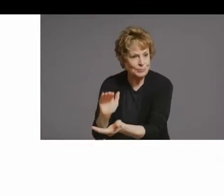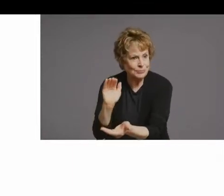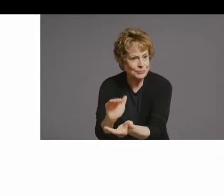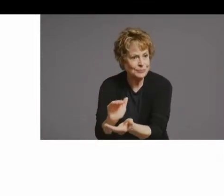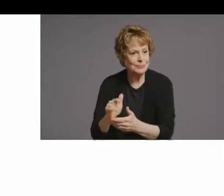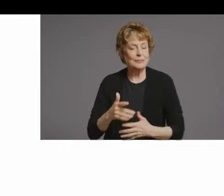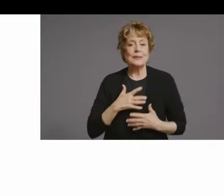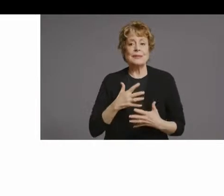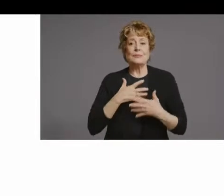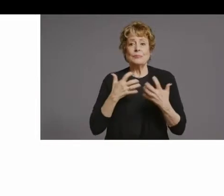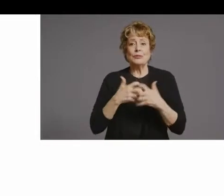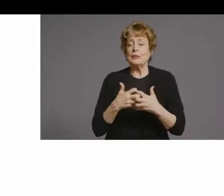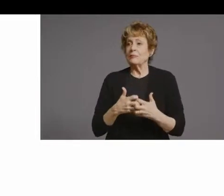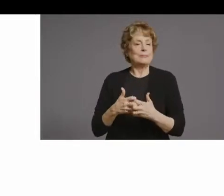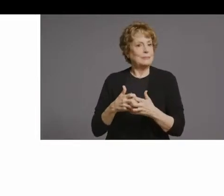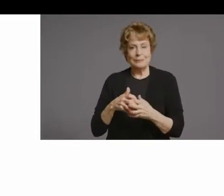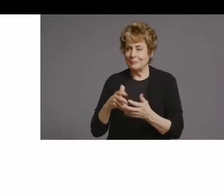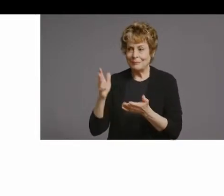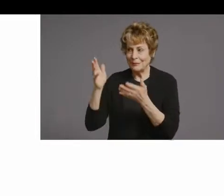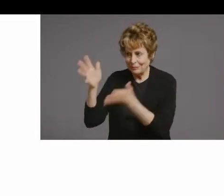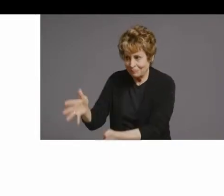to remain low statewide.